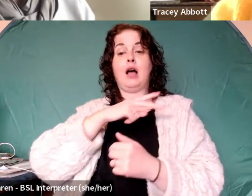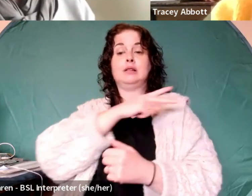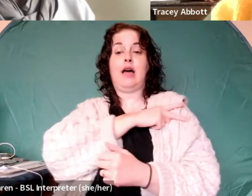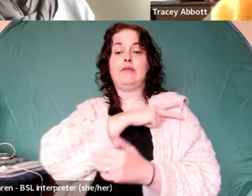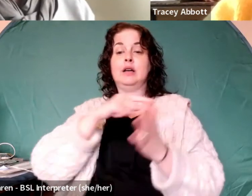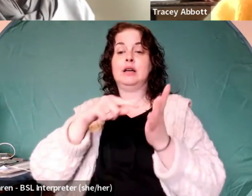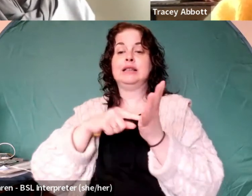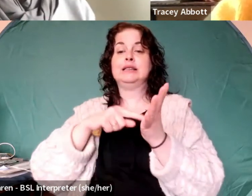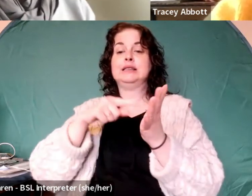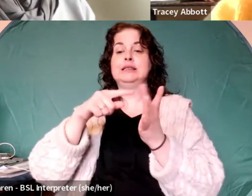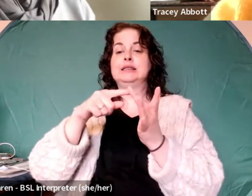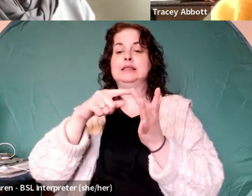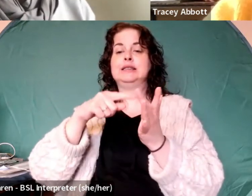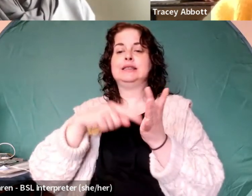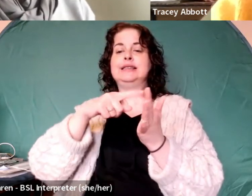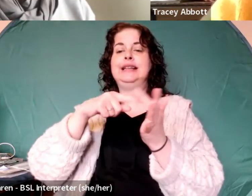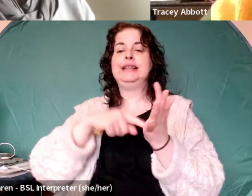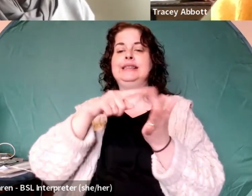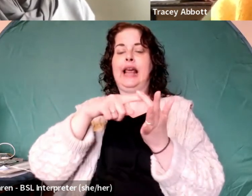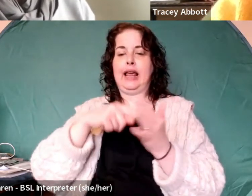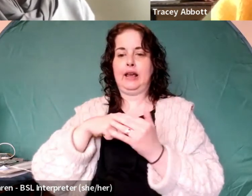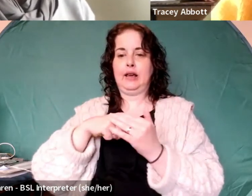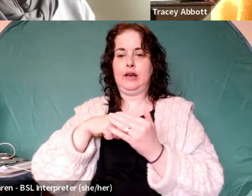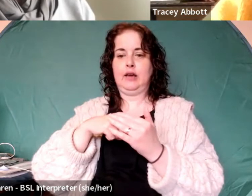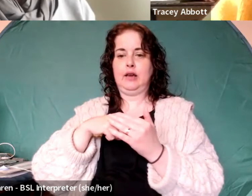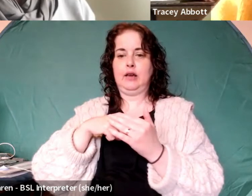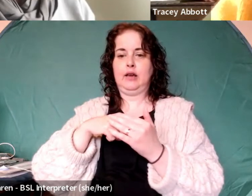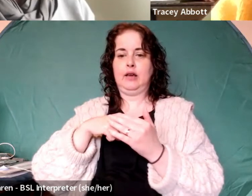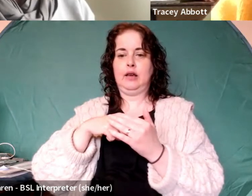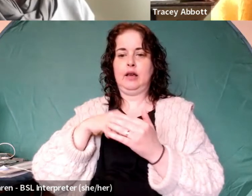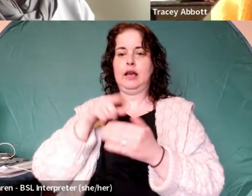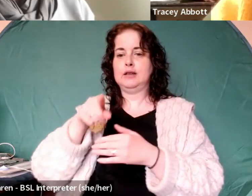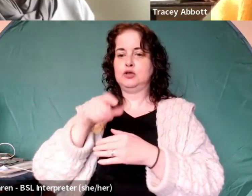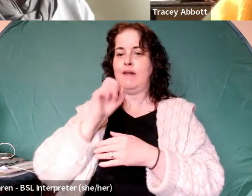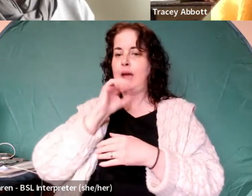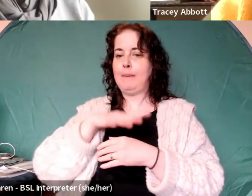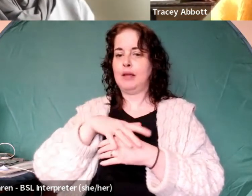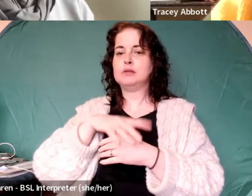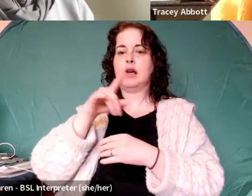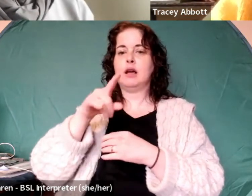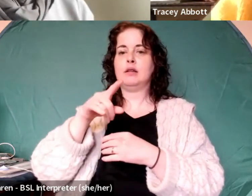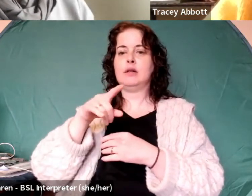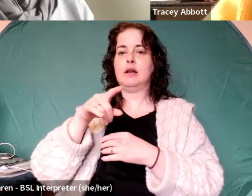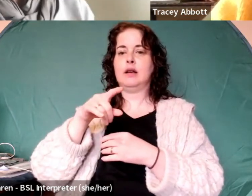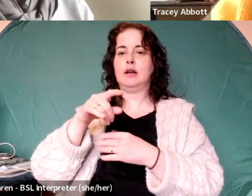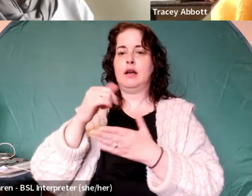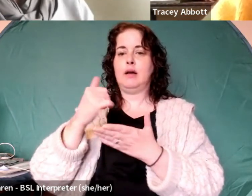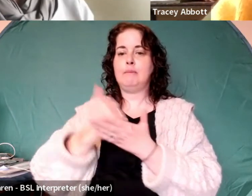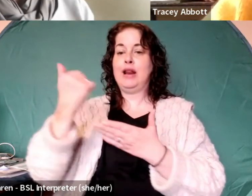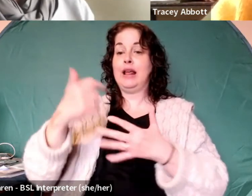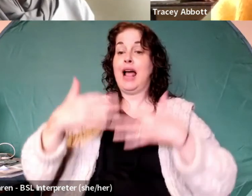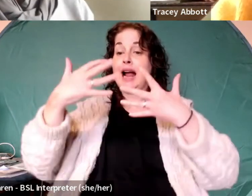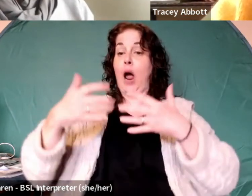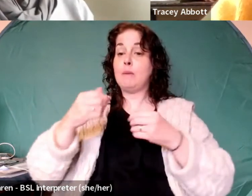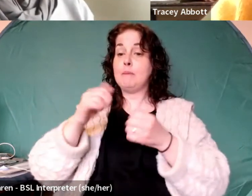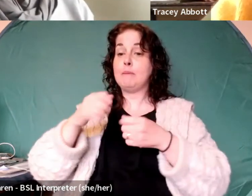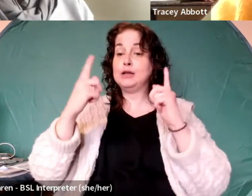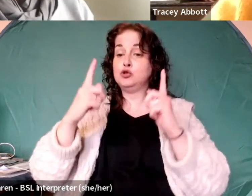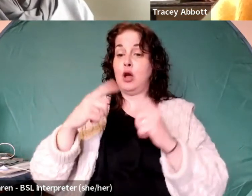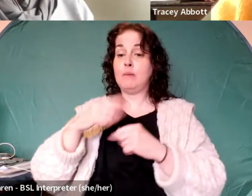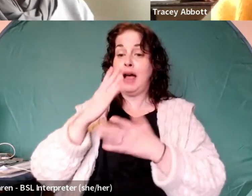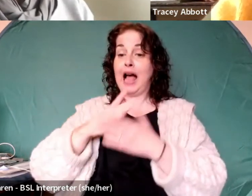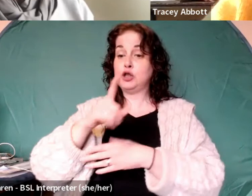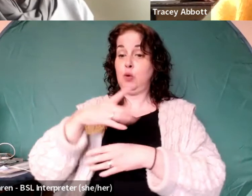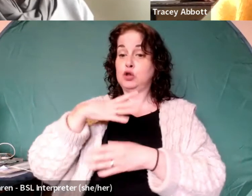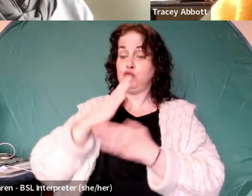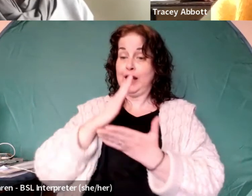for example, was employed as an account manager, and she was a brilliant account manager. But actually, what